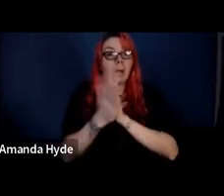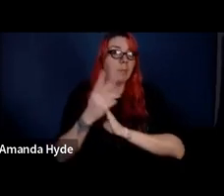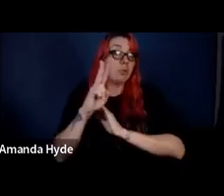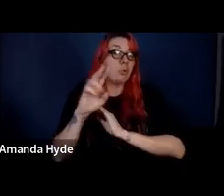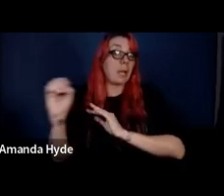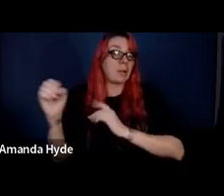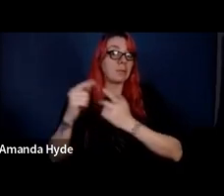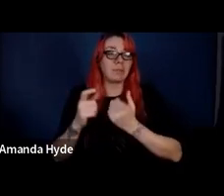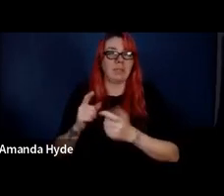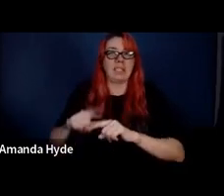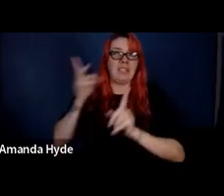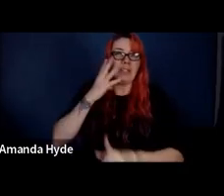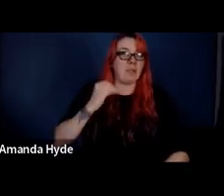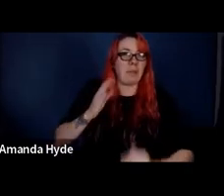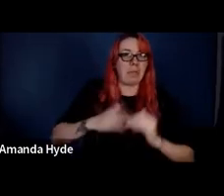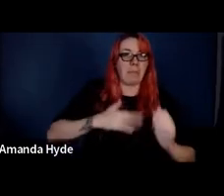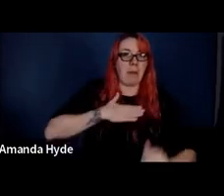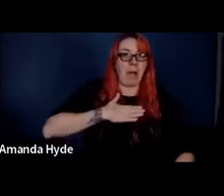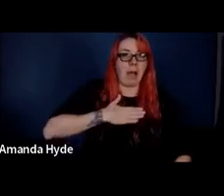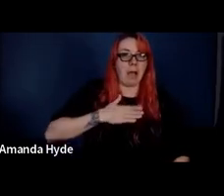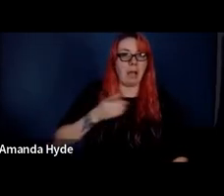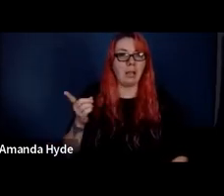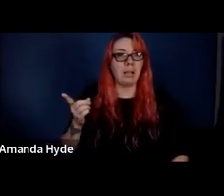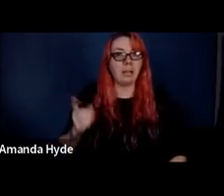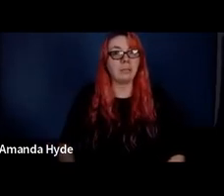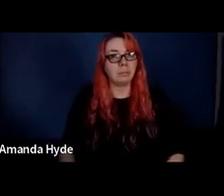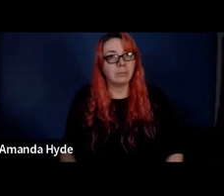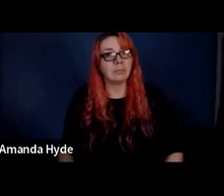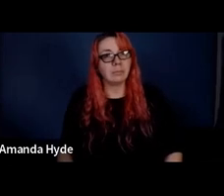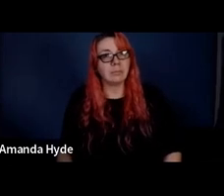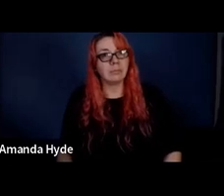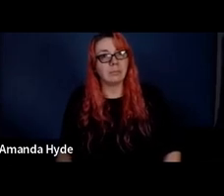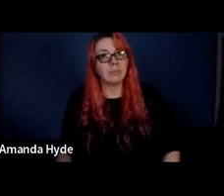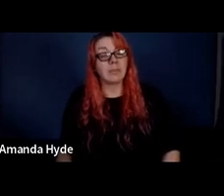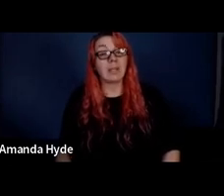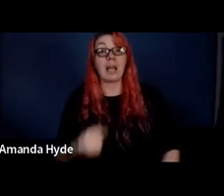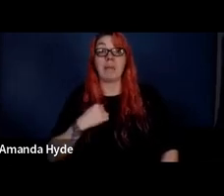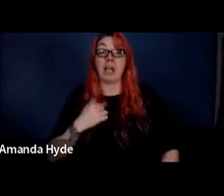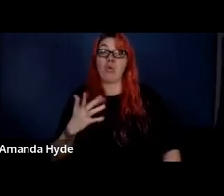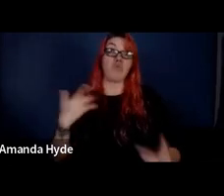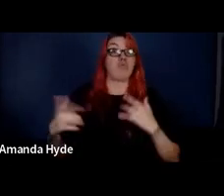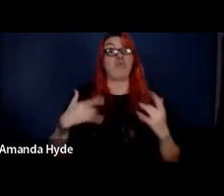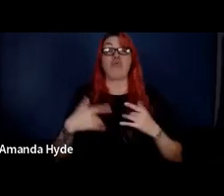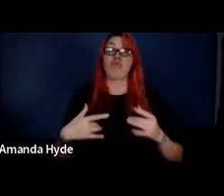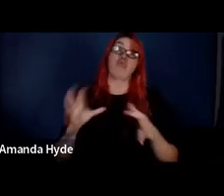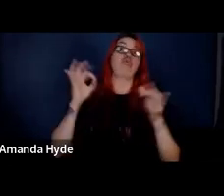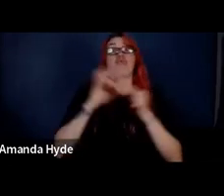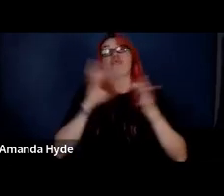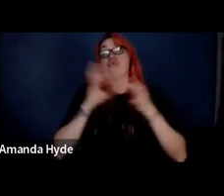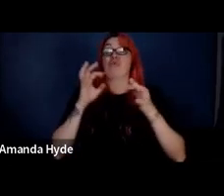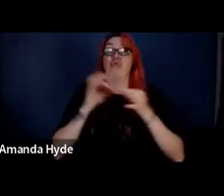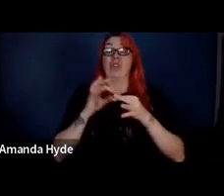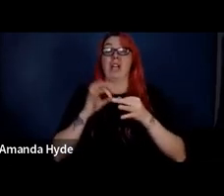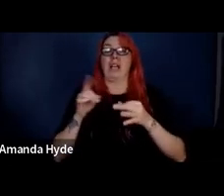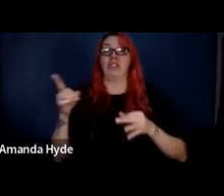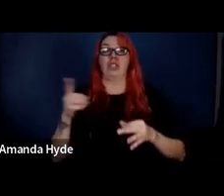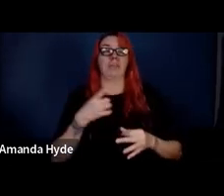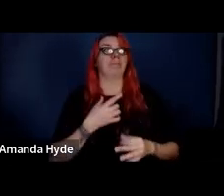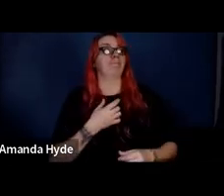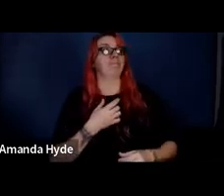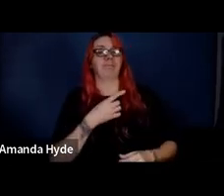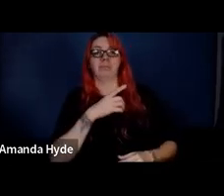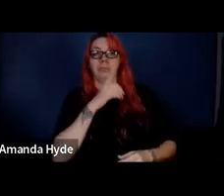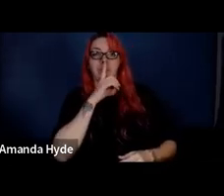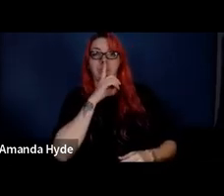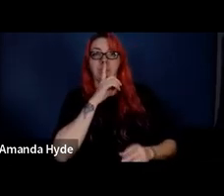of issues with folks when, because she certainly was affected by my enthusiasm, which left no space for her own experience to say that, we could